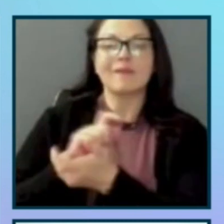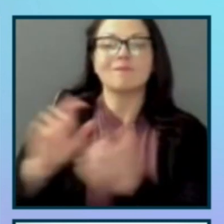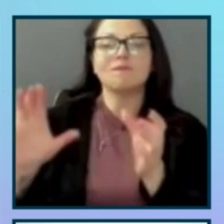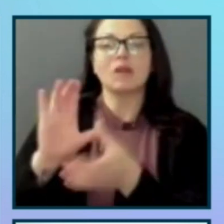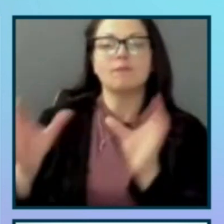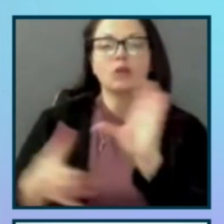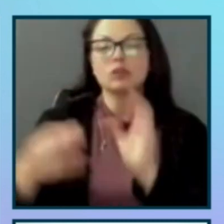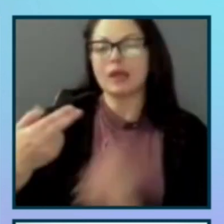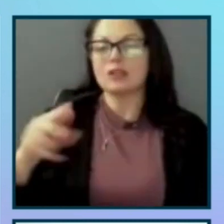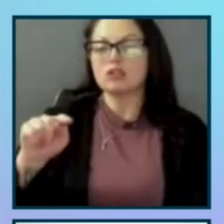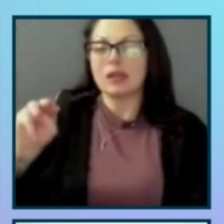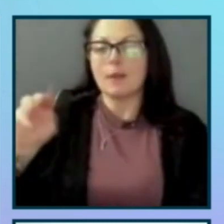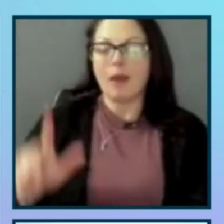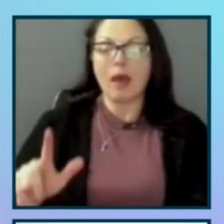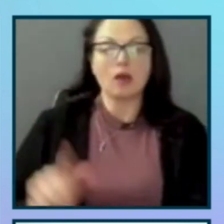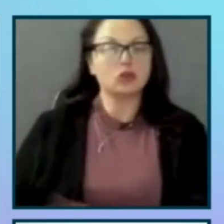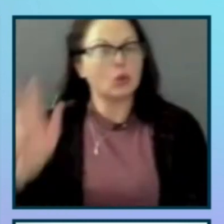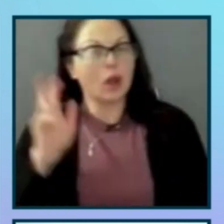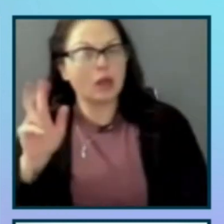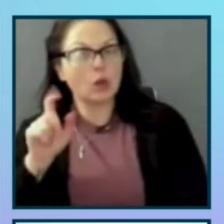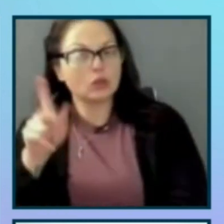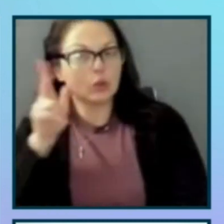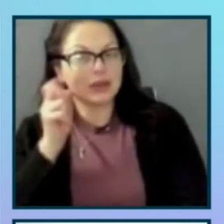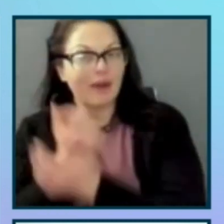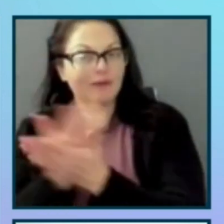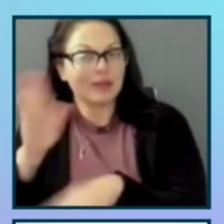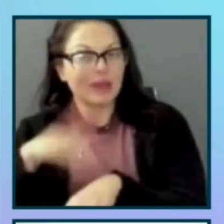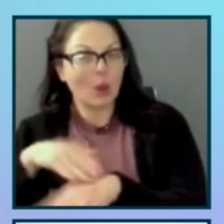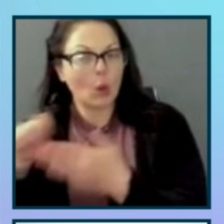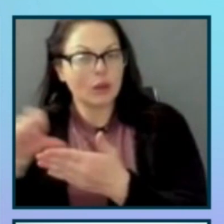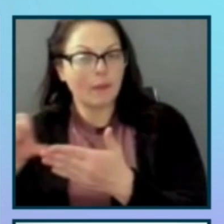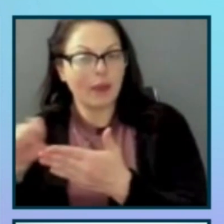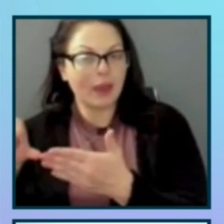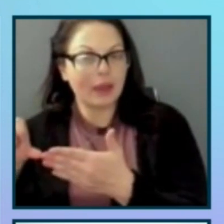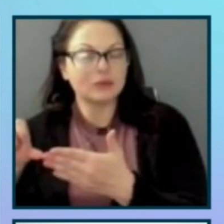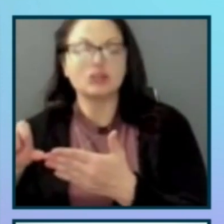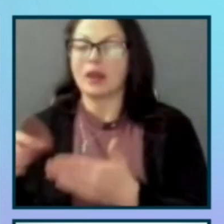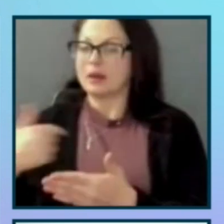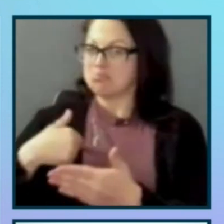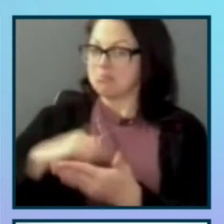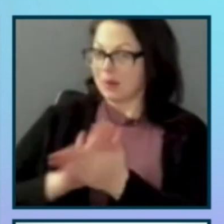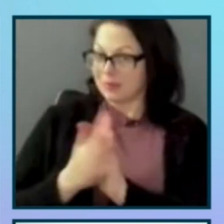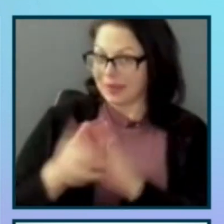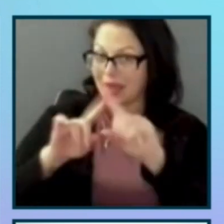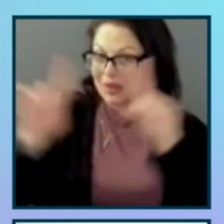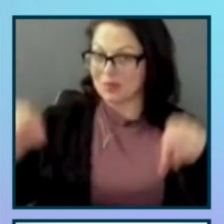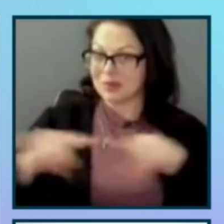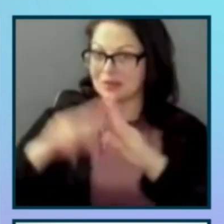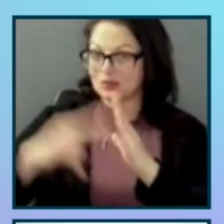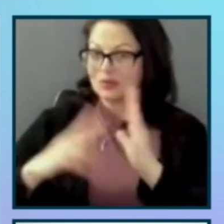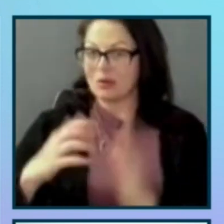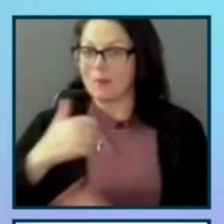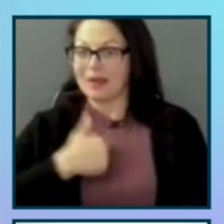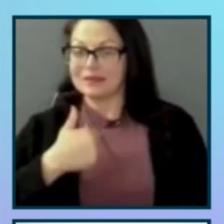audio output so that you can hear everything on the page. So in becoming the screen reader myself, I tried to